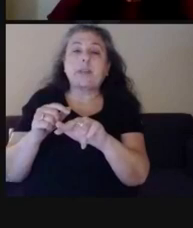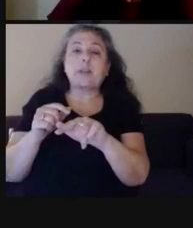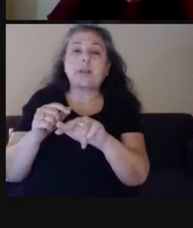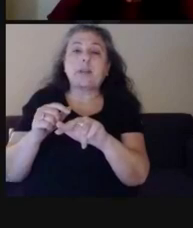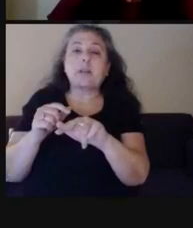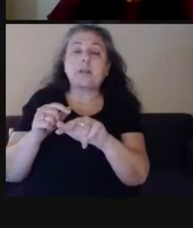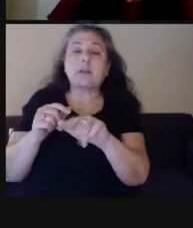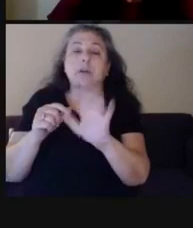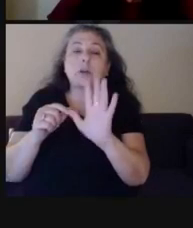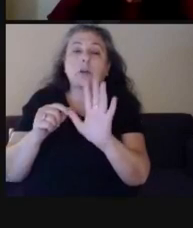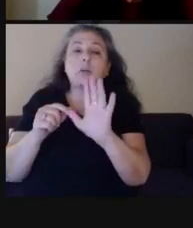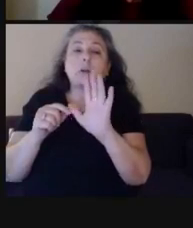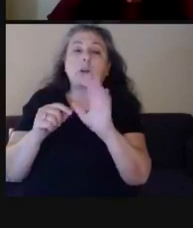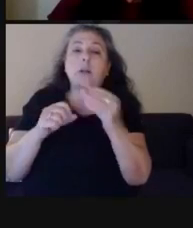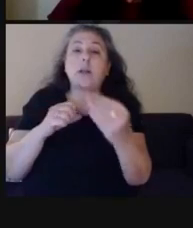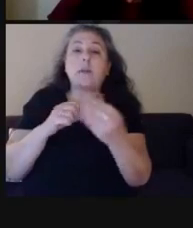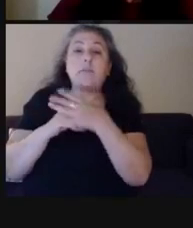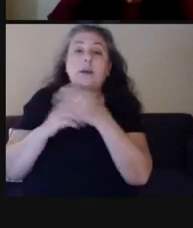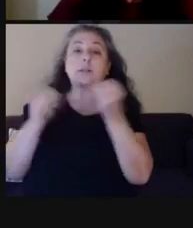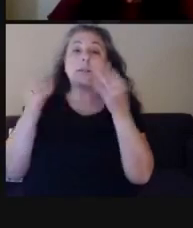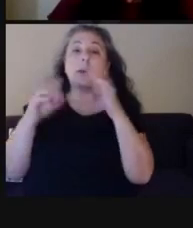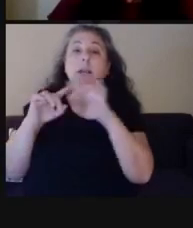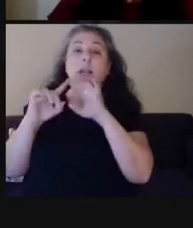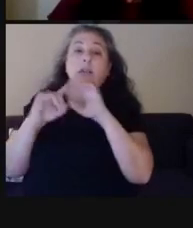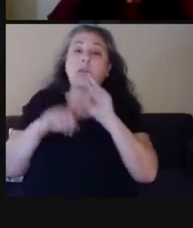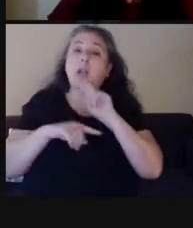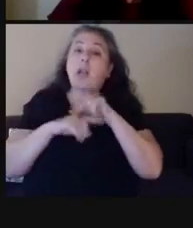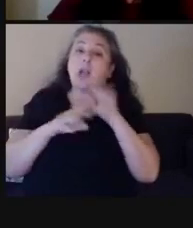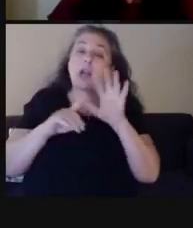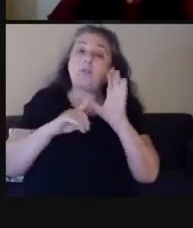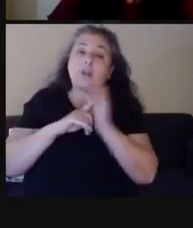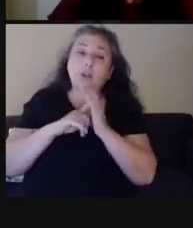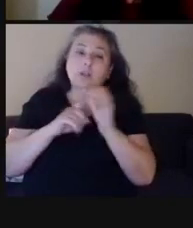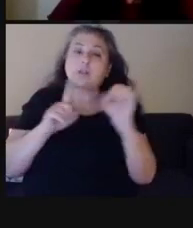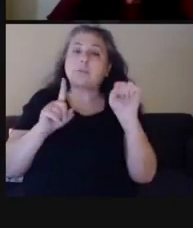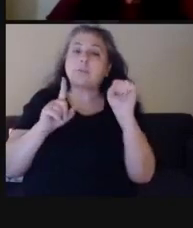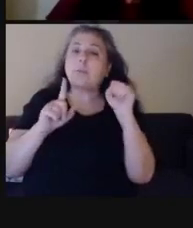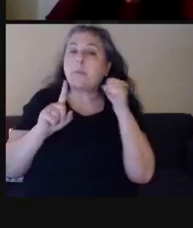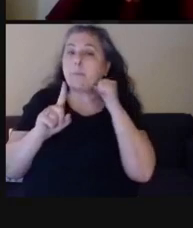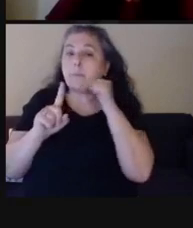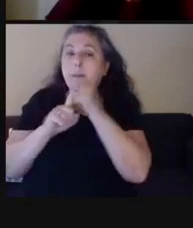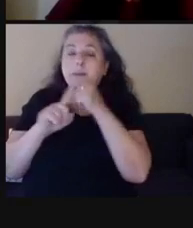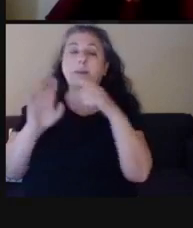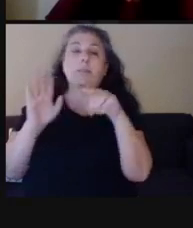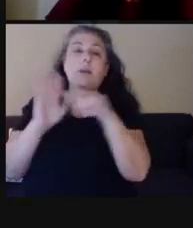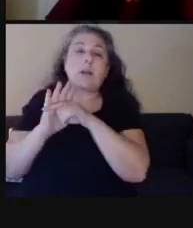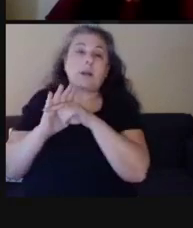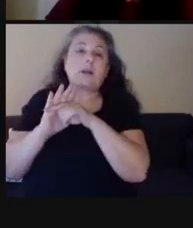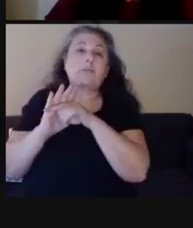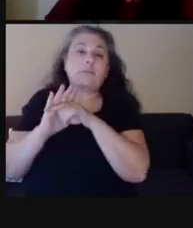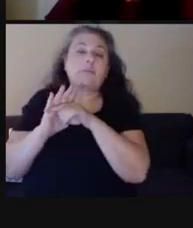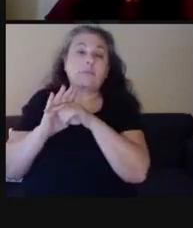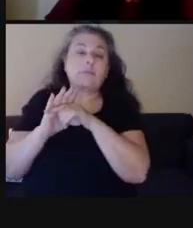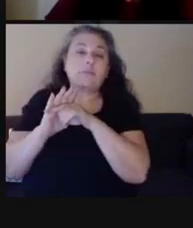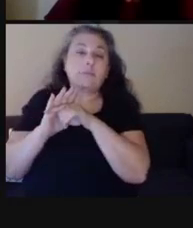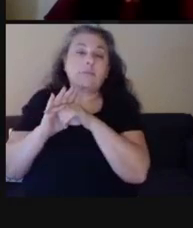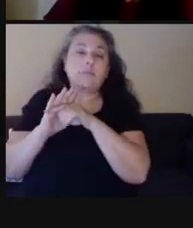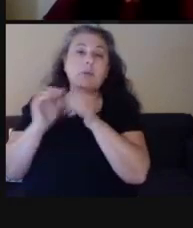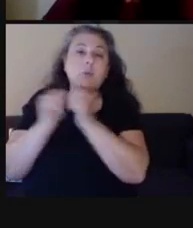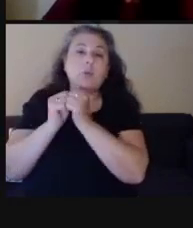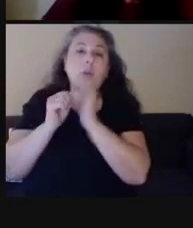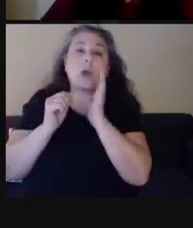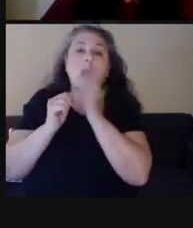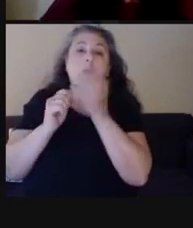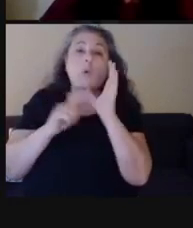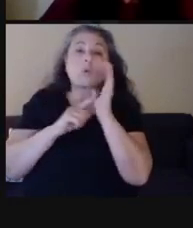It affects many Native cultures and impacts them even more than that. With our culture,